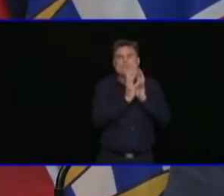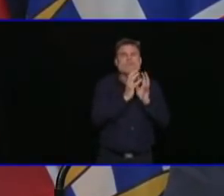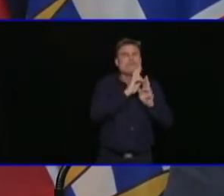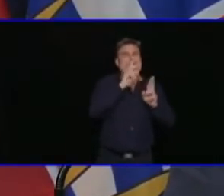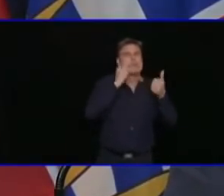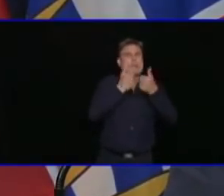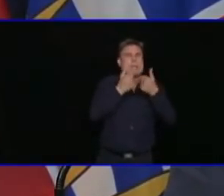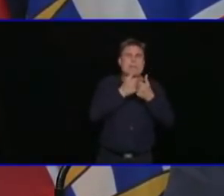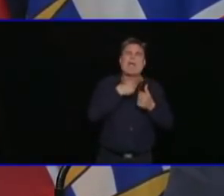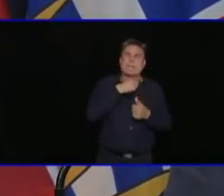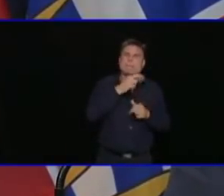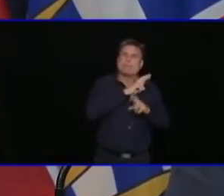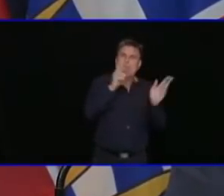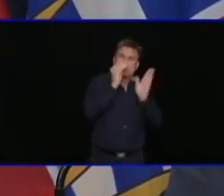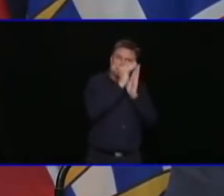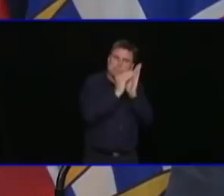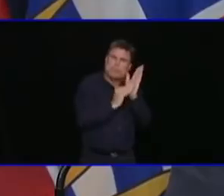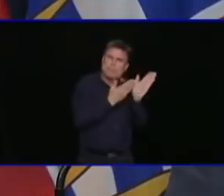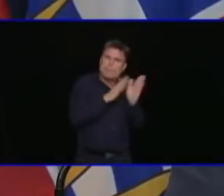1130.